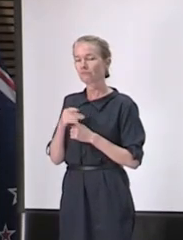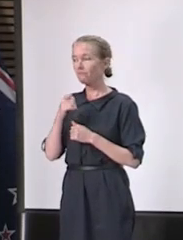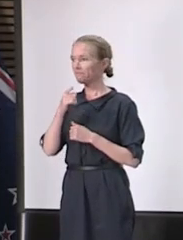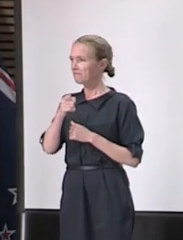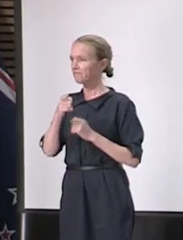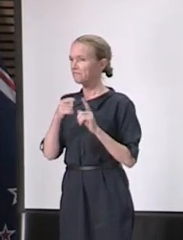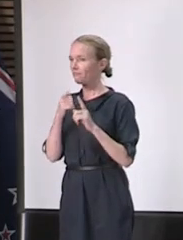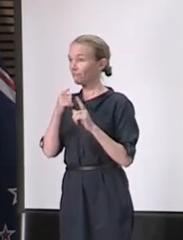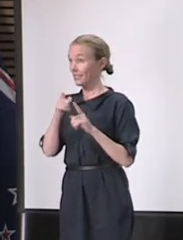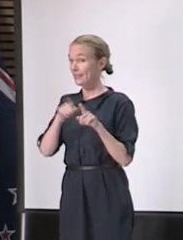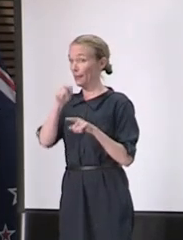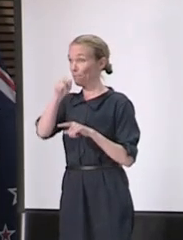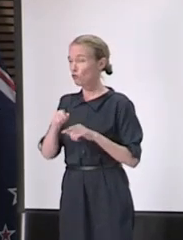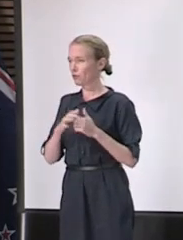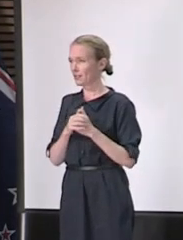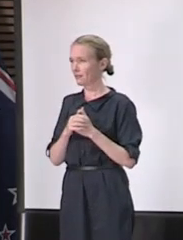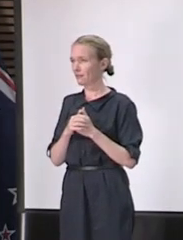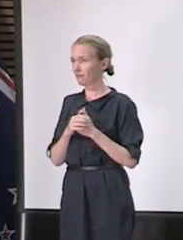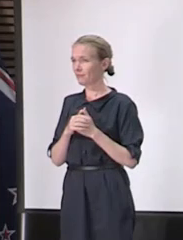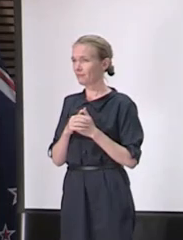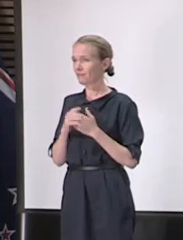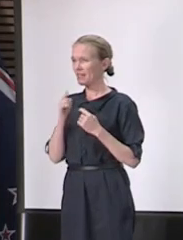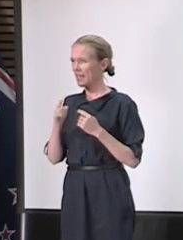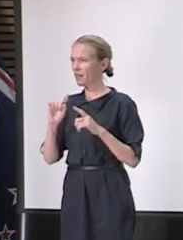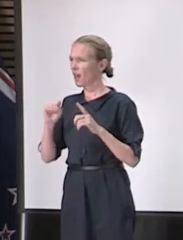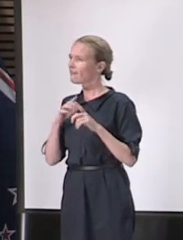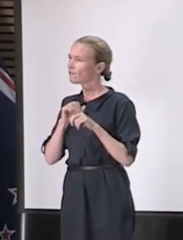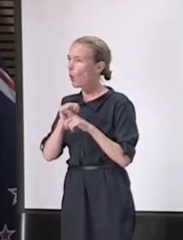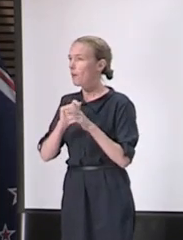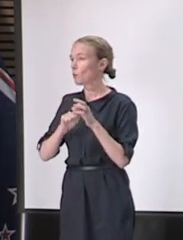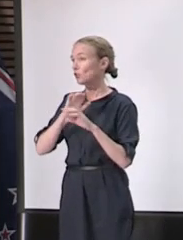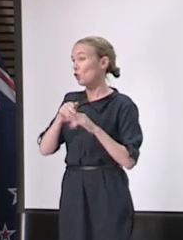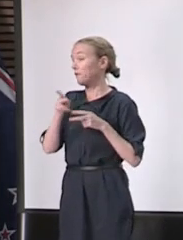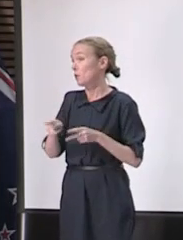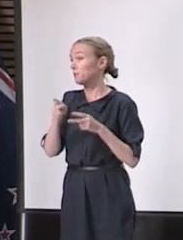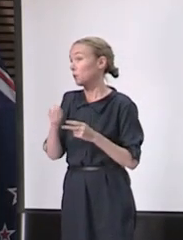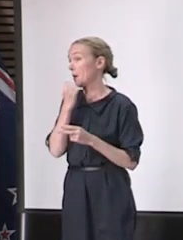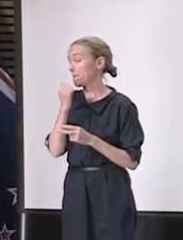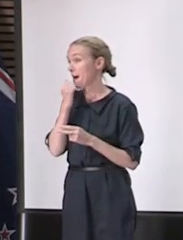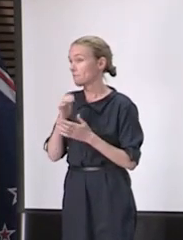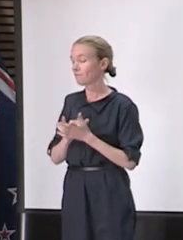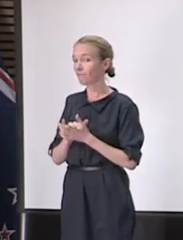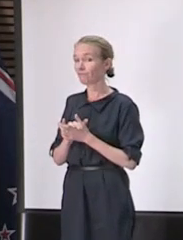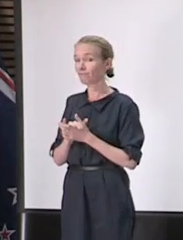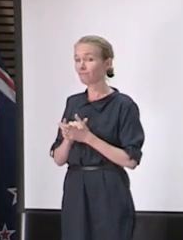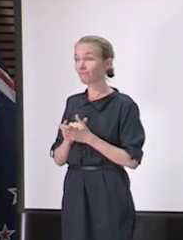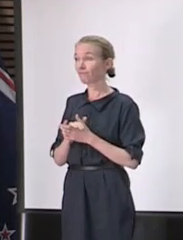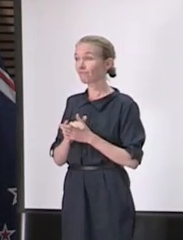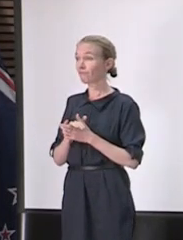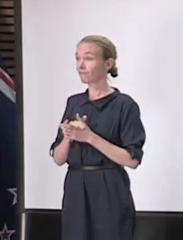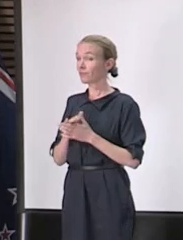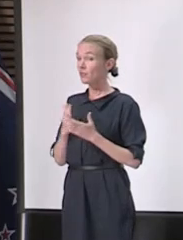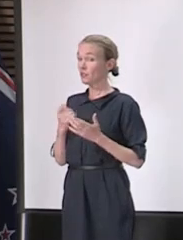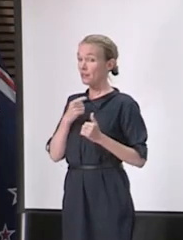Well, as a proportion of our total number of cases, it is perhaps lower than many other